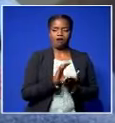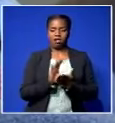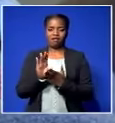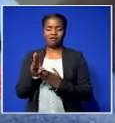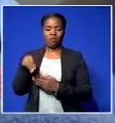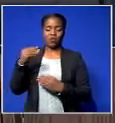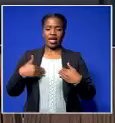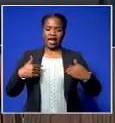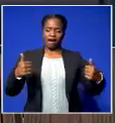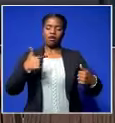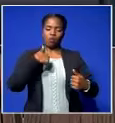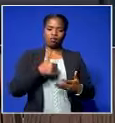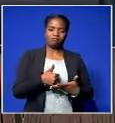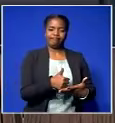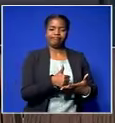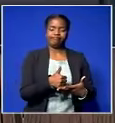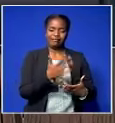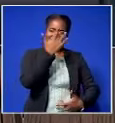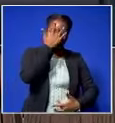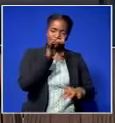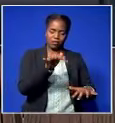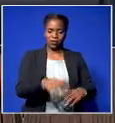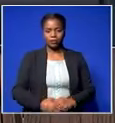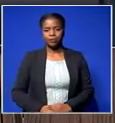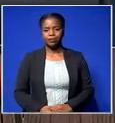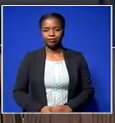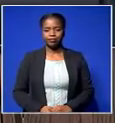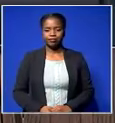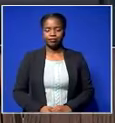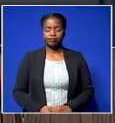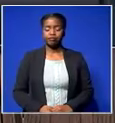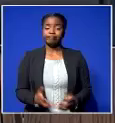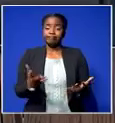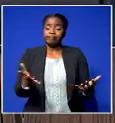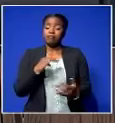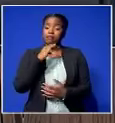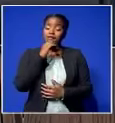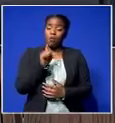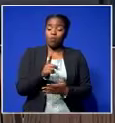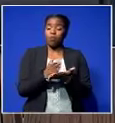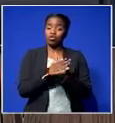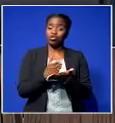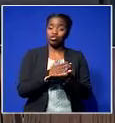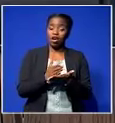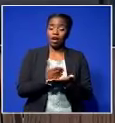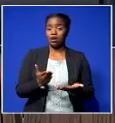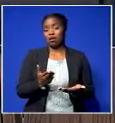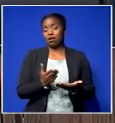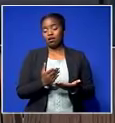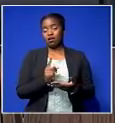healthy will subsidize the sick. If Treasury rules that is funded through contributions from the